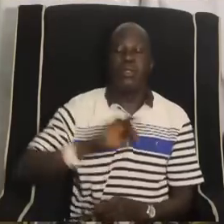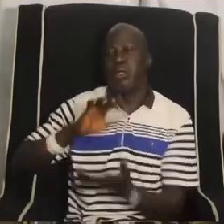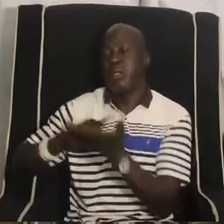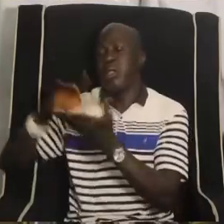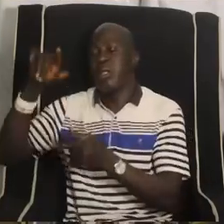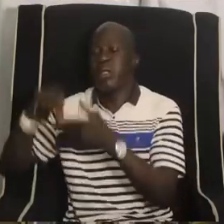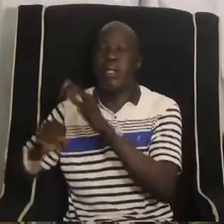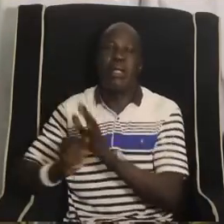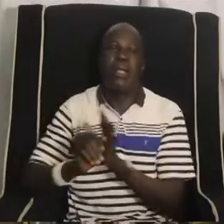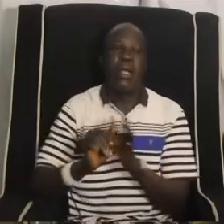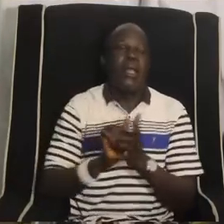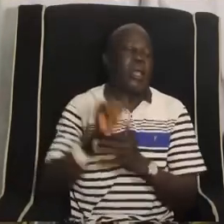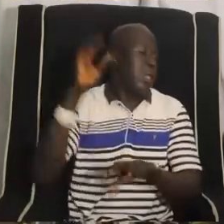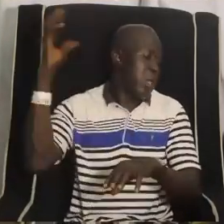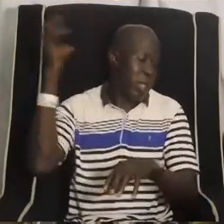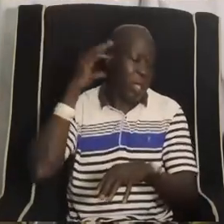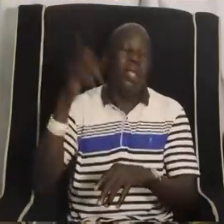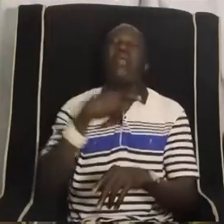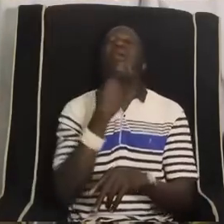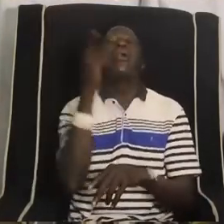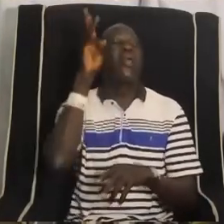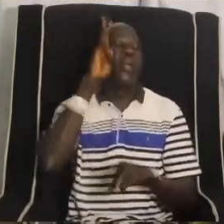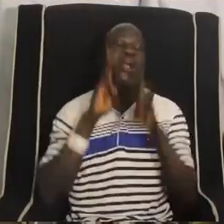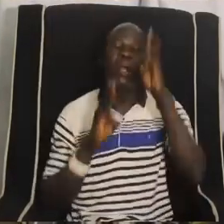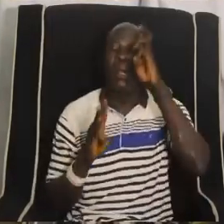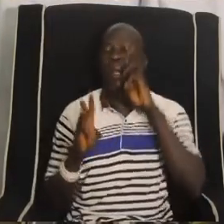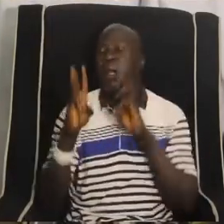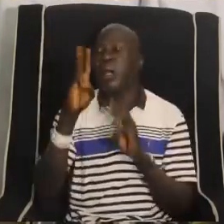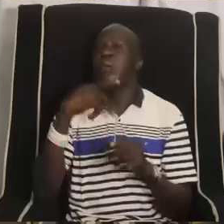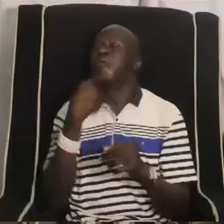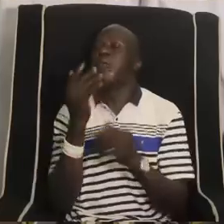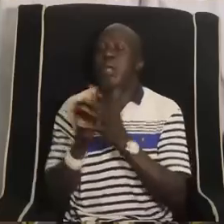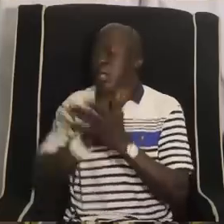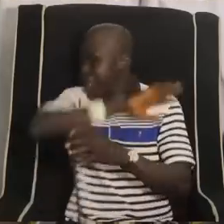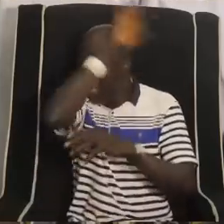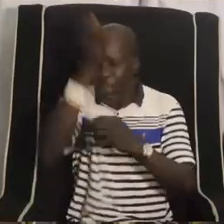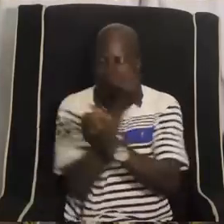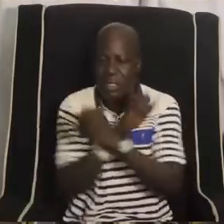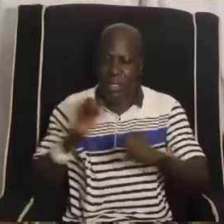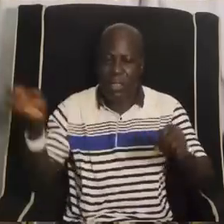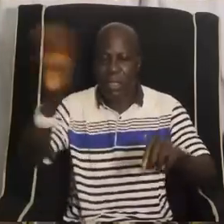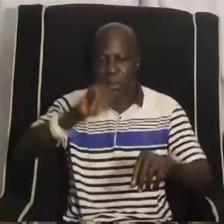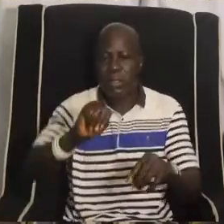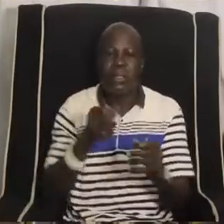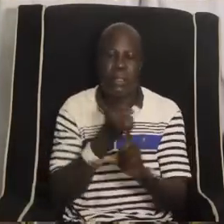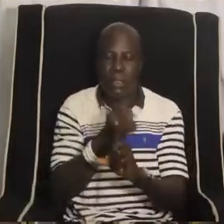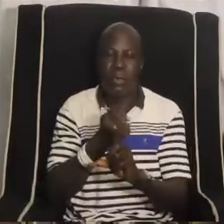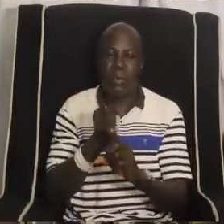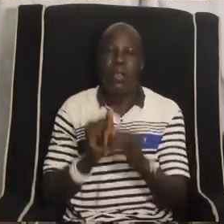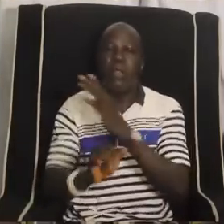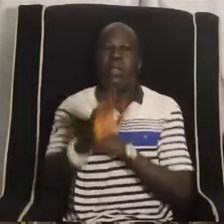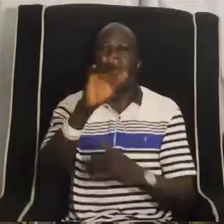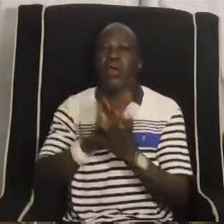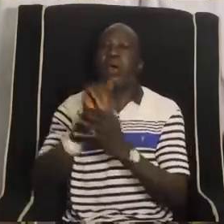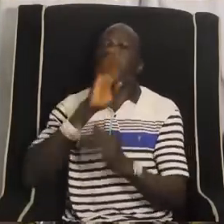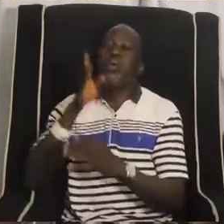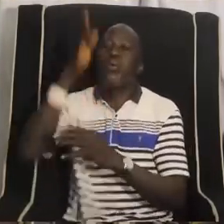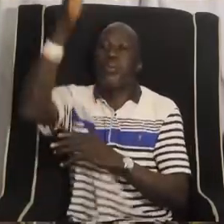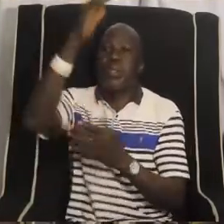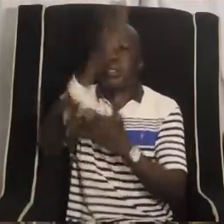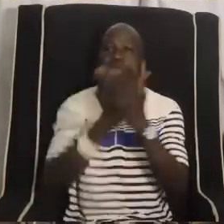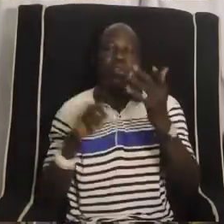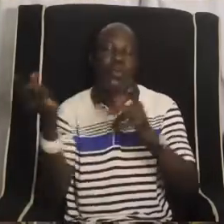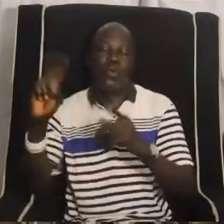groanings of Israelites. Ó gbọ́ igbe ẹkún wọn. He heard their voice. Wọ́n lé gbára wọn là. They could not save themselves. Olùgbàlà wọn bẹ́ bì kan.